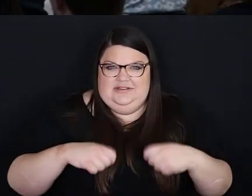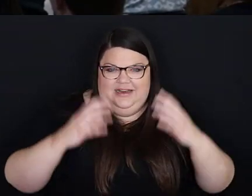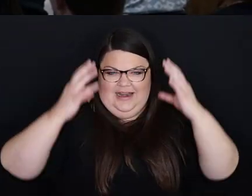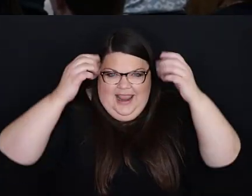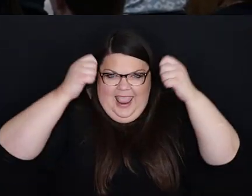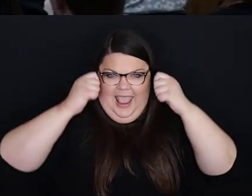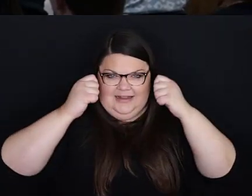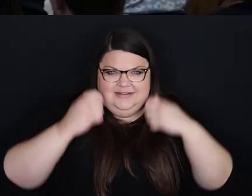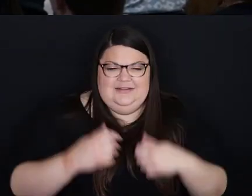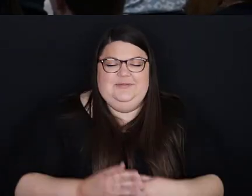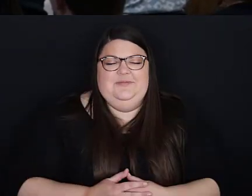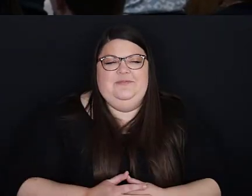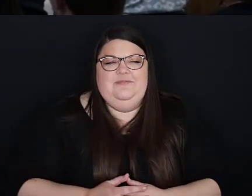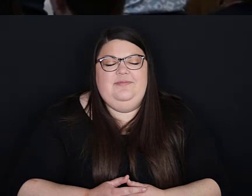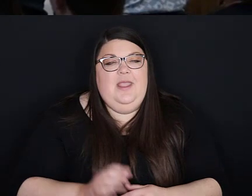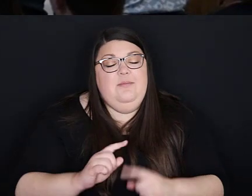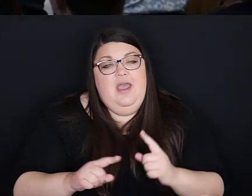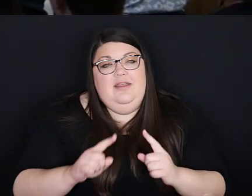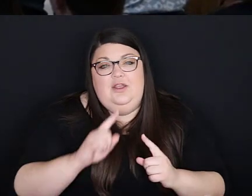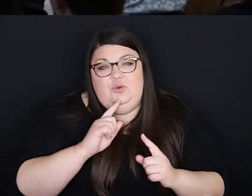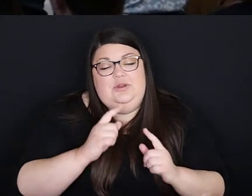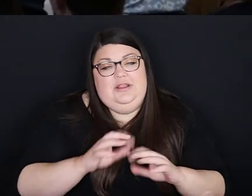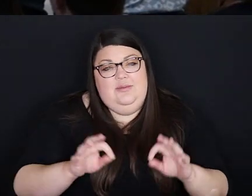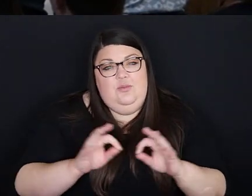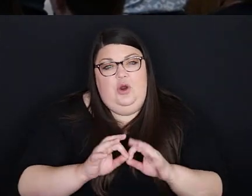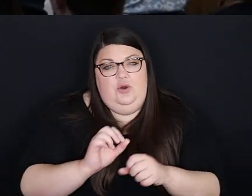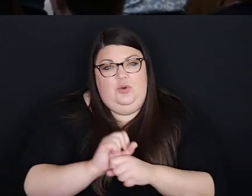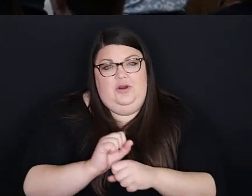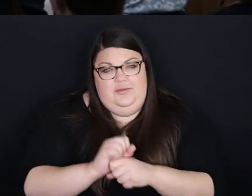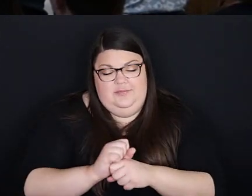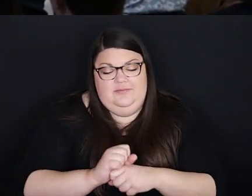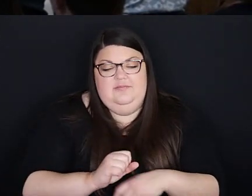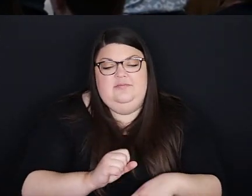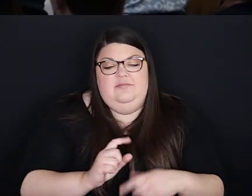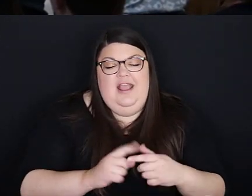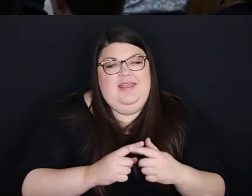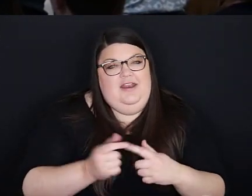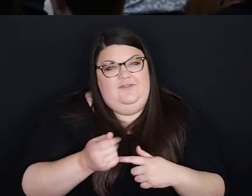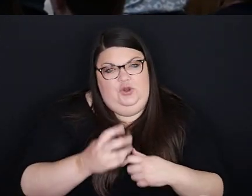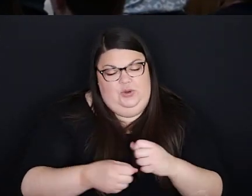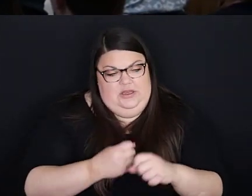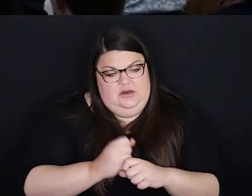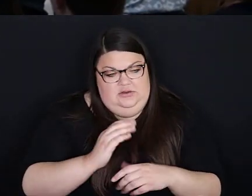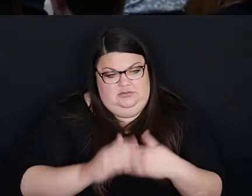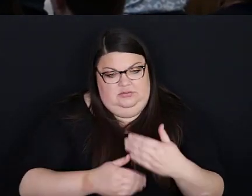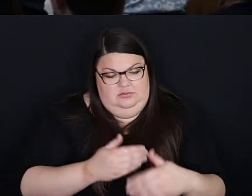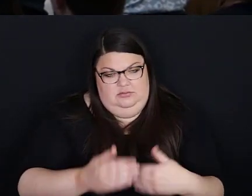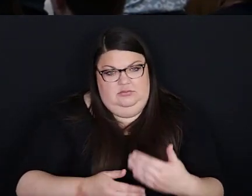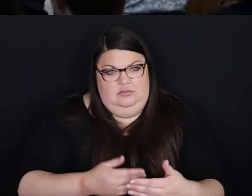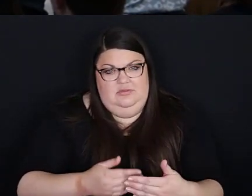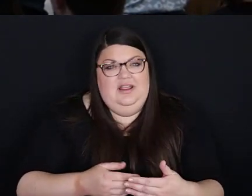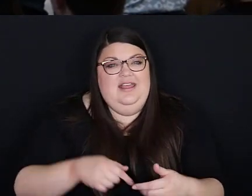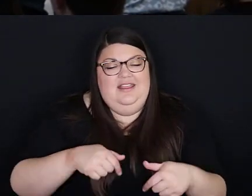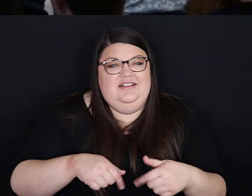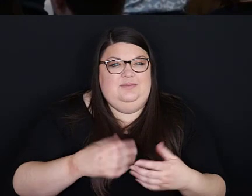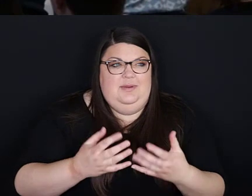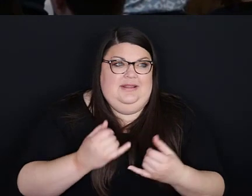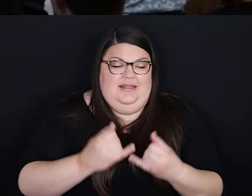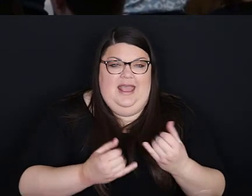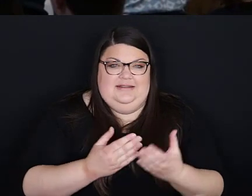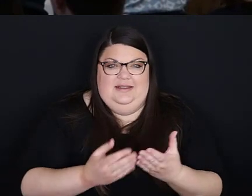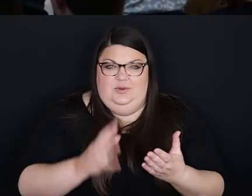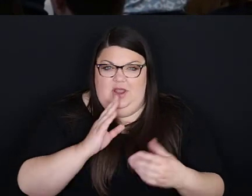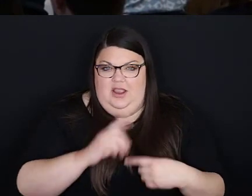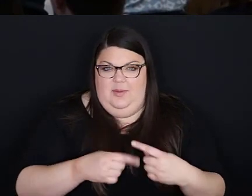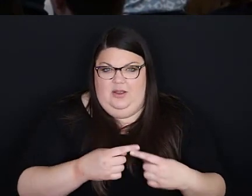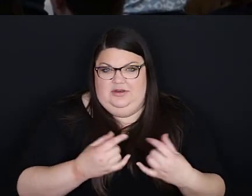an extraordinary work and very important. Then a few years pass, and I think this is the last thing that we might talk